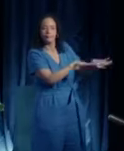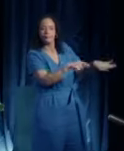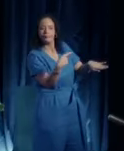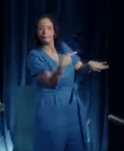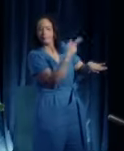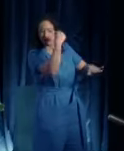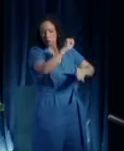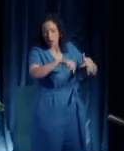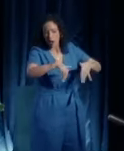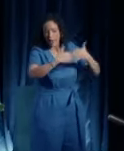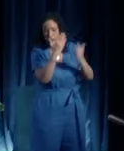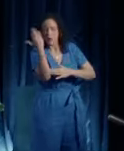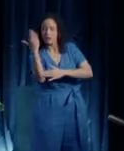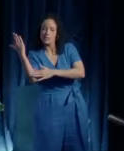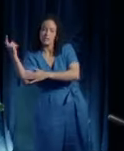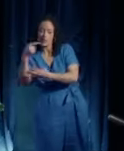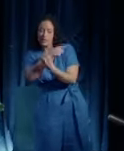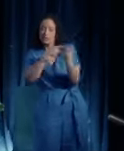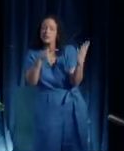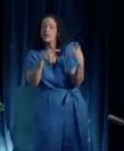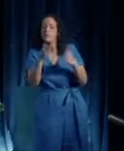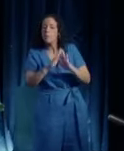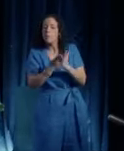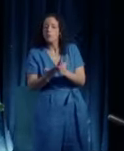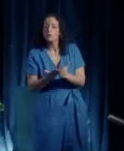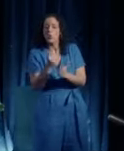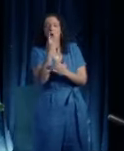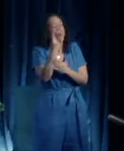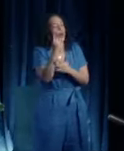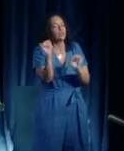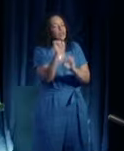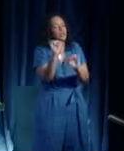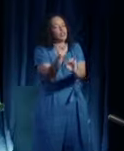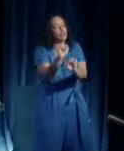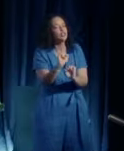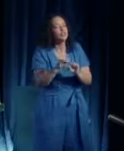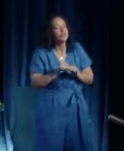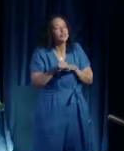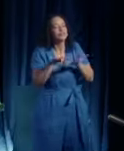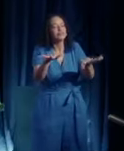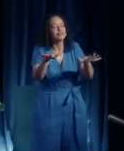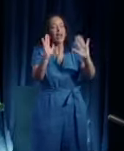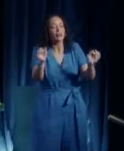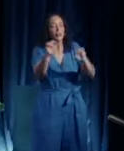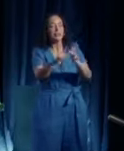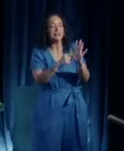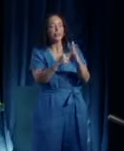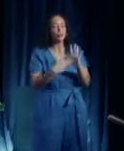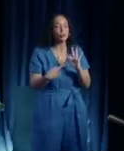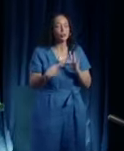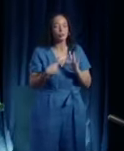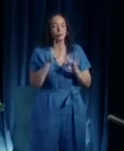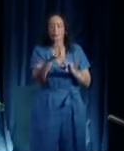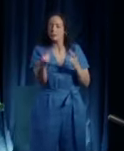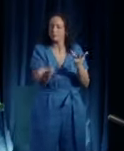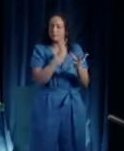any of our speakers' books from outside. Well, actually, one of them's not out till June, but you need to wait until then, and you must buy it. The